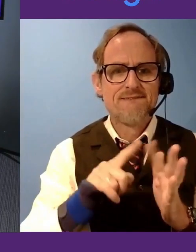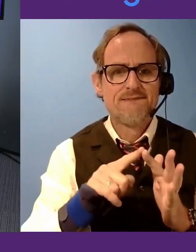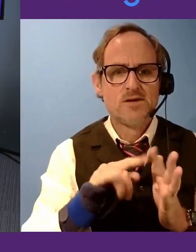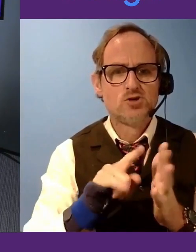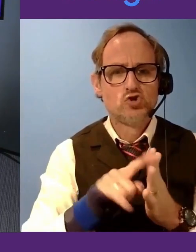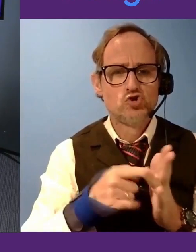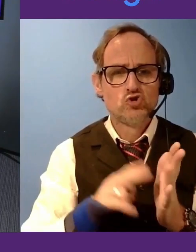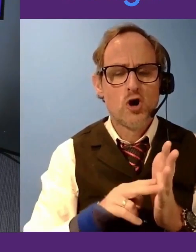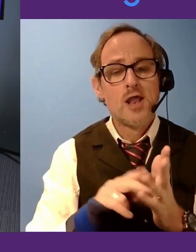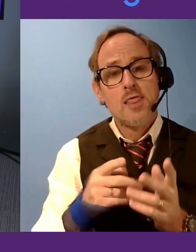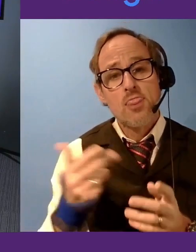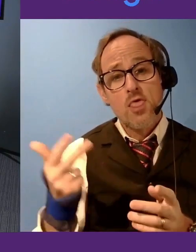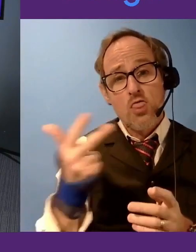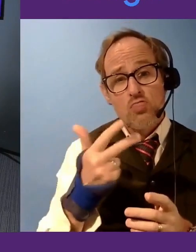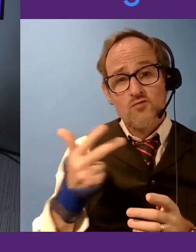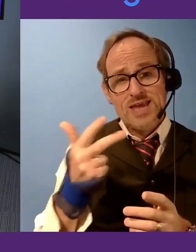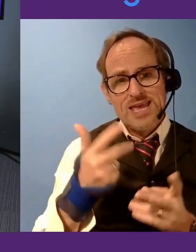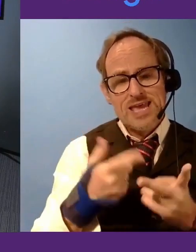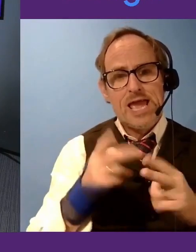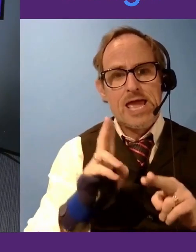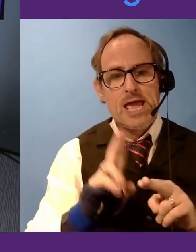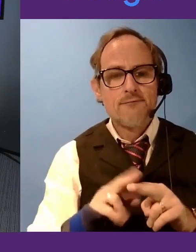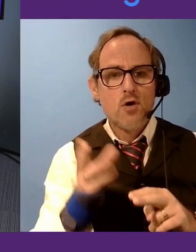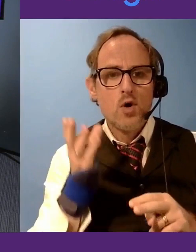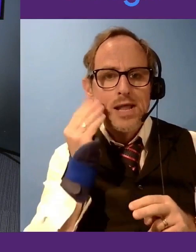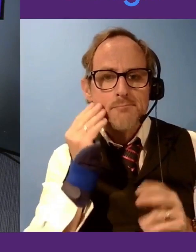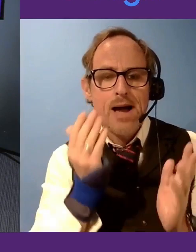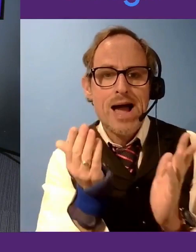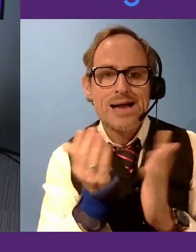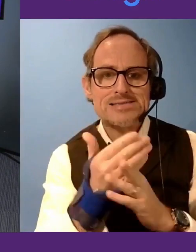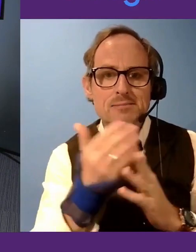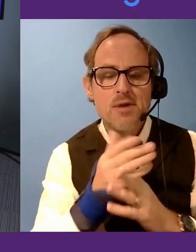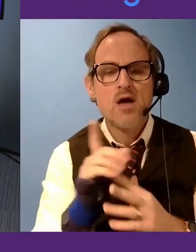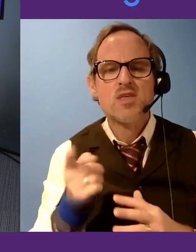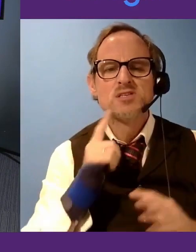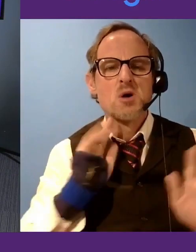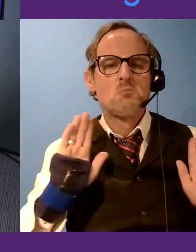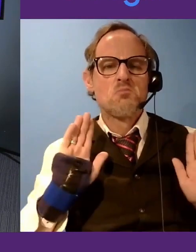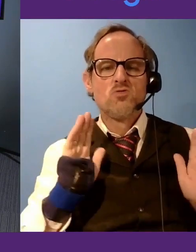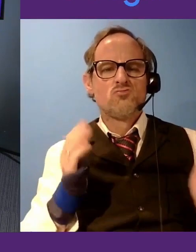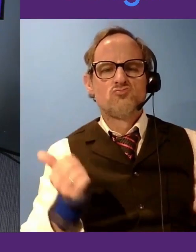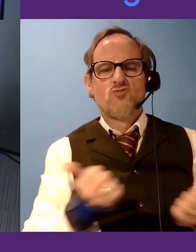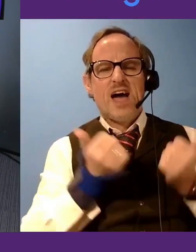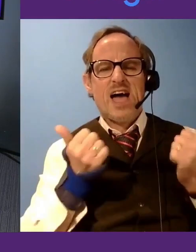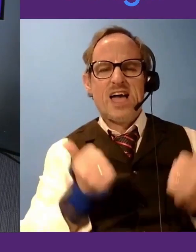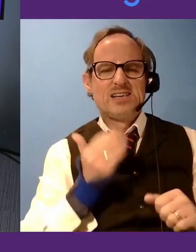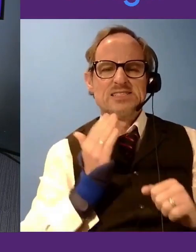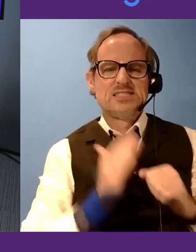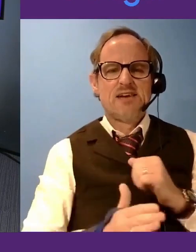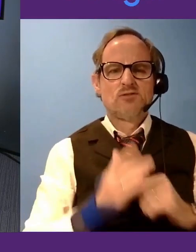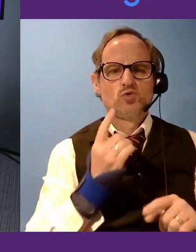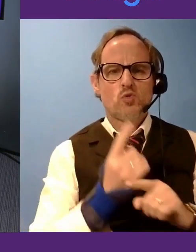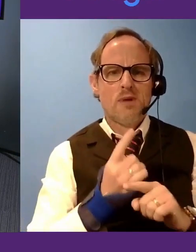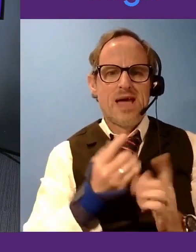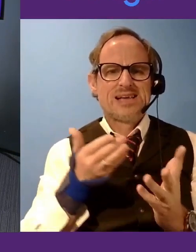this is going to impact us, we don't want to hear about this. It's how do we actually incorporate this? How can we be better?